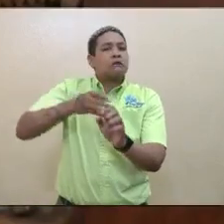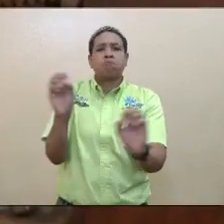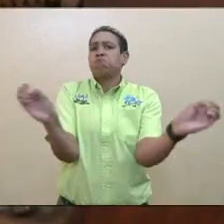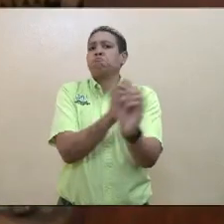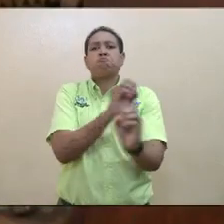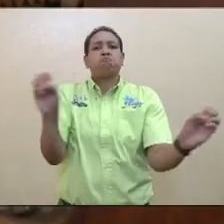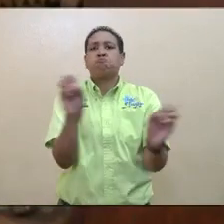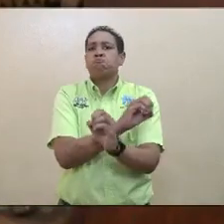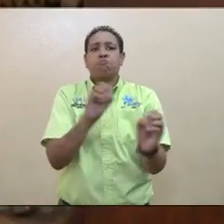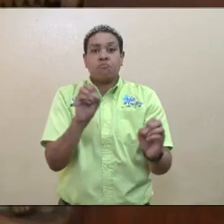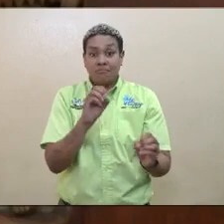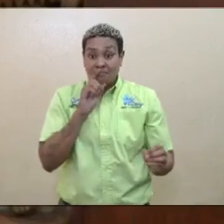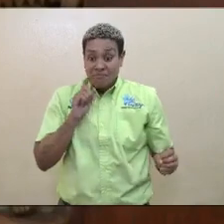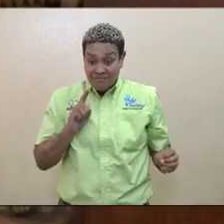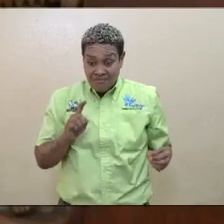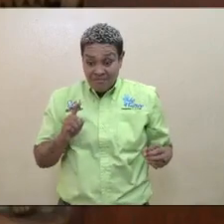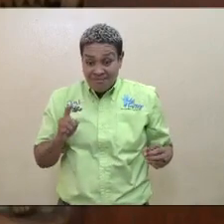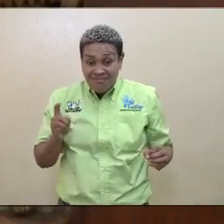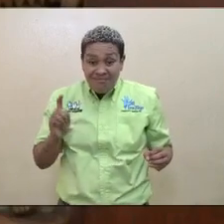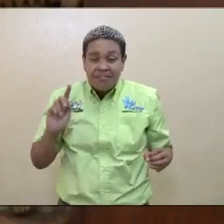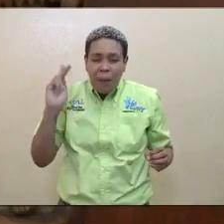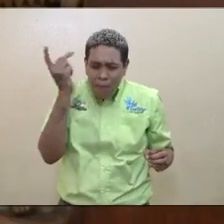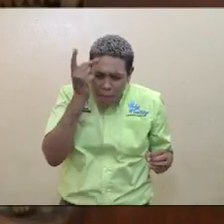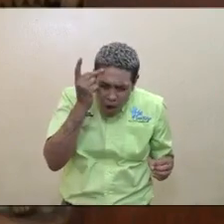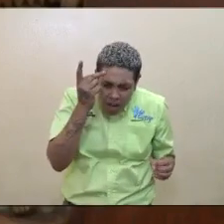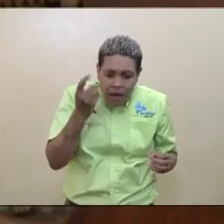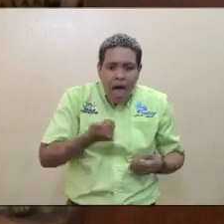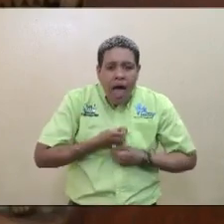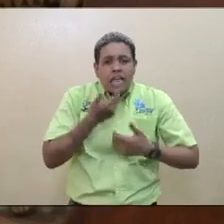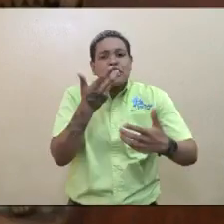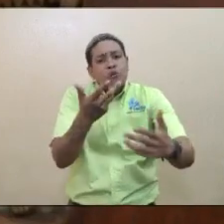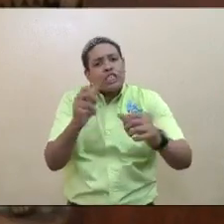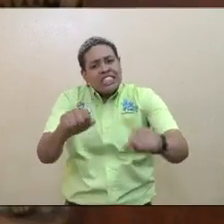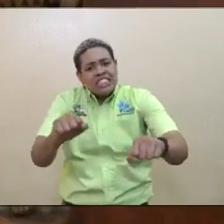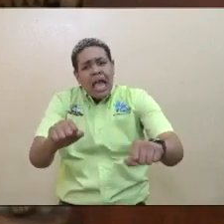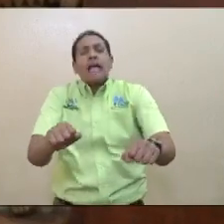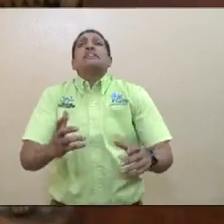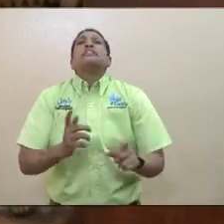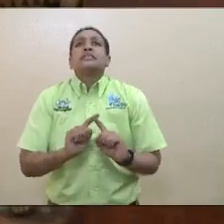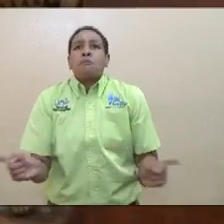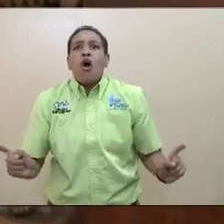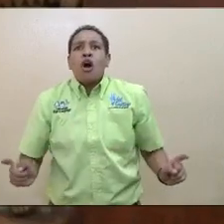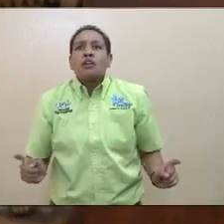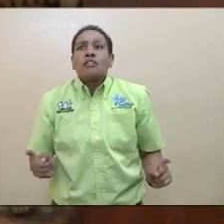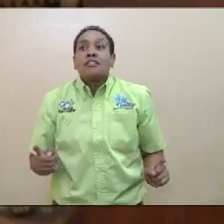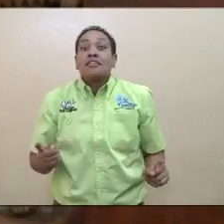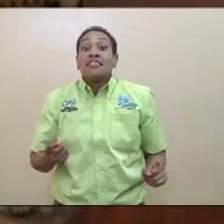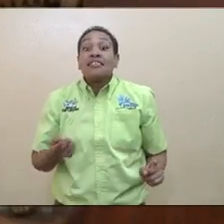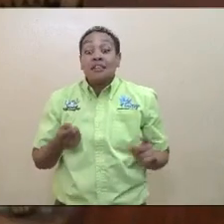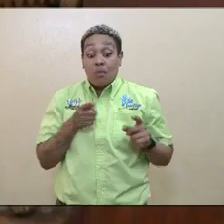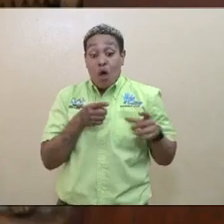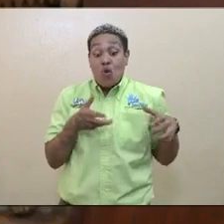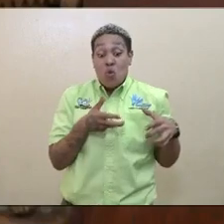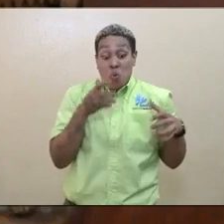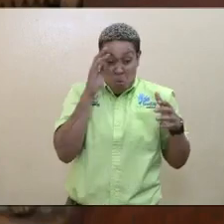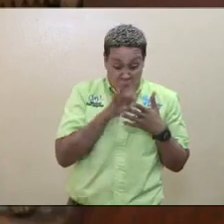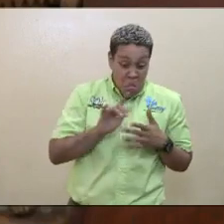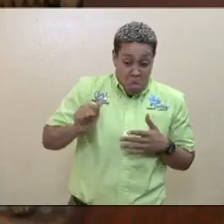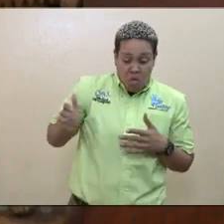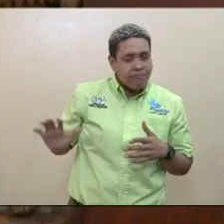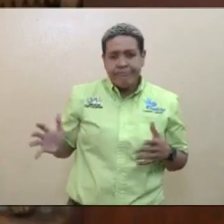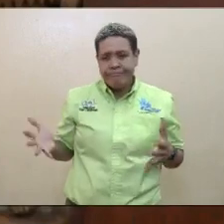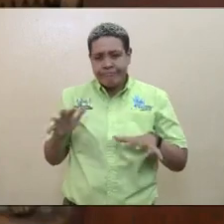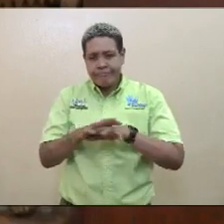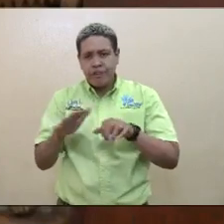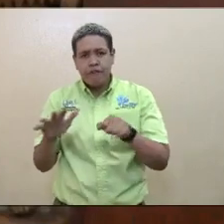is inherently political expression, but it is not partisan. And